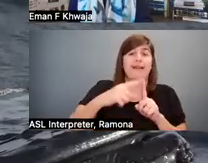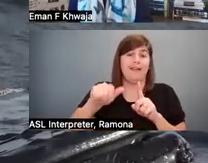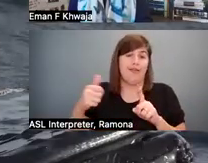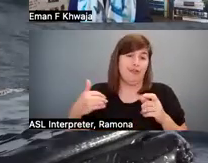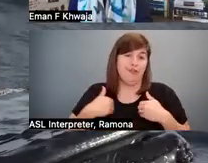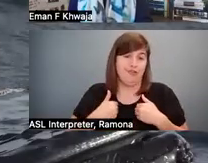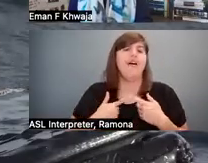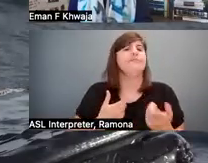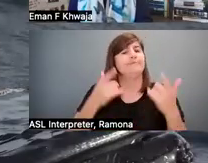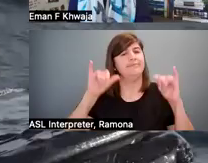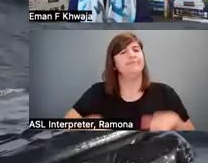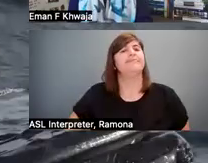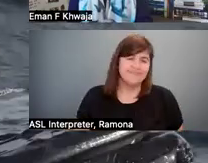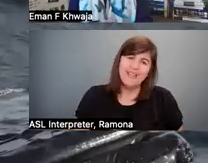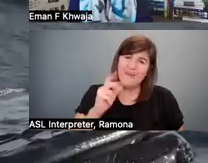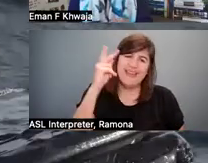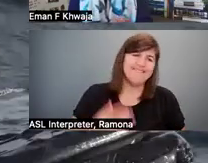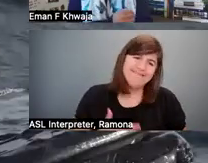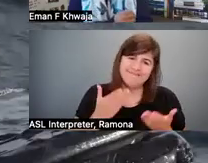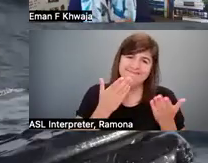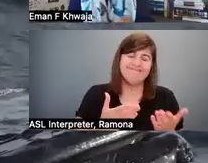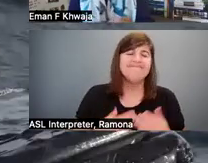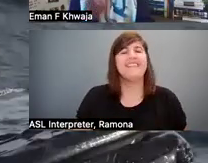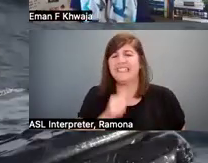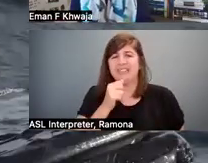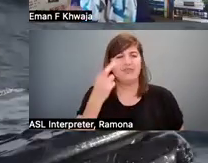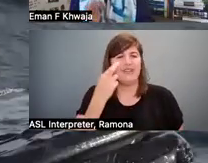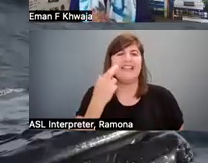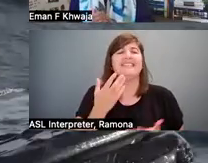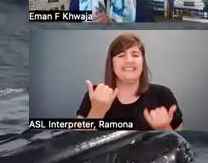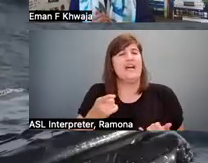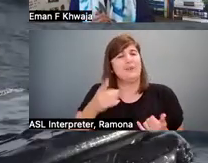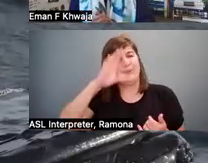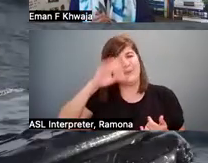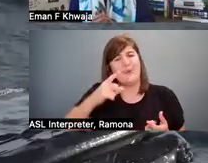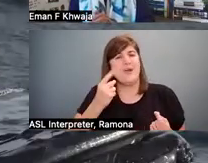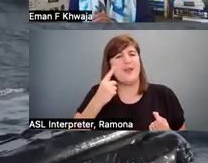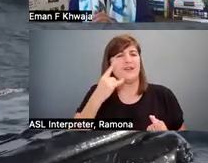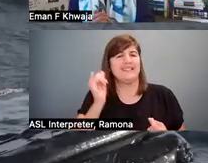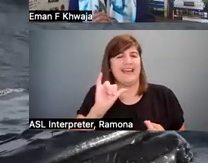That's where the photo is. Okay, so it's animated. Now you know what a blue shark looks like.